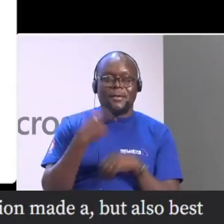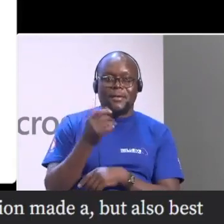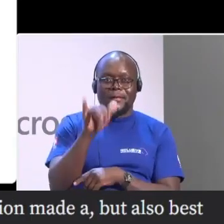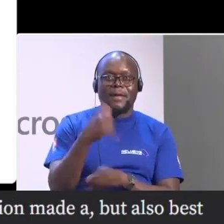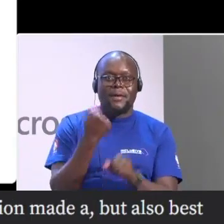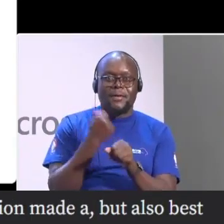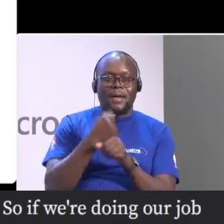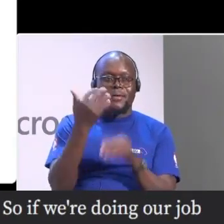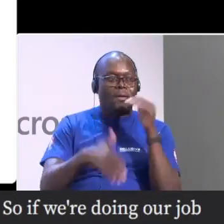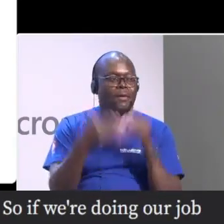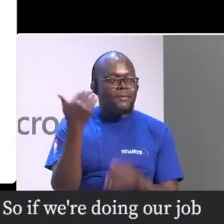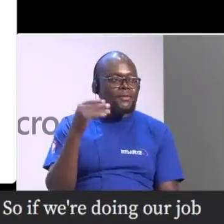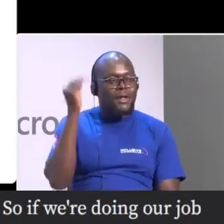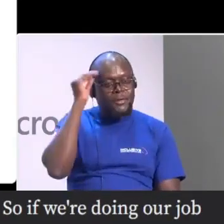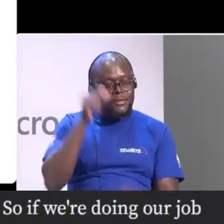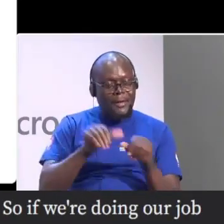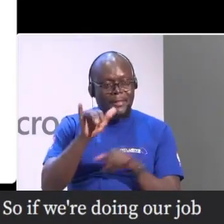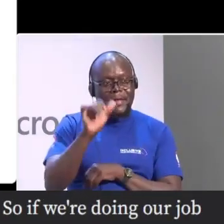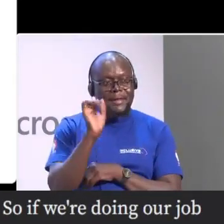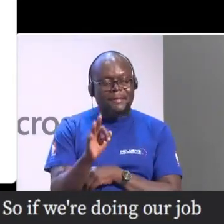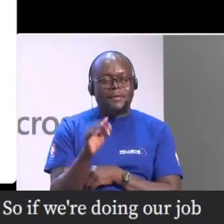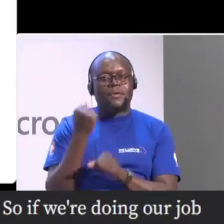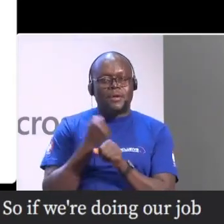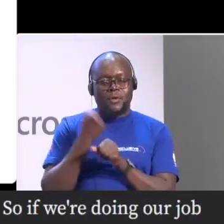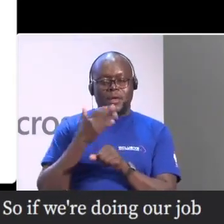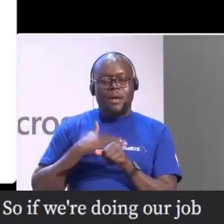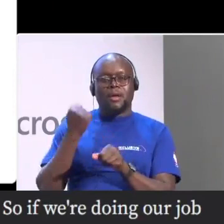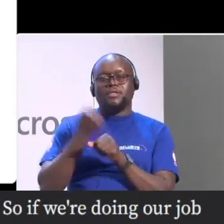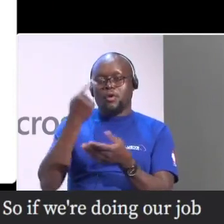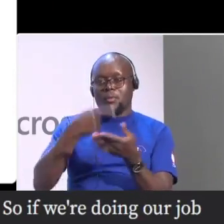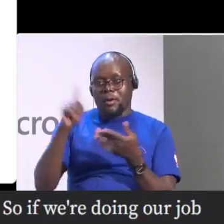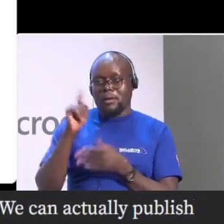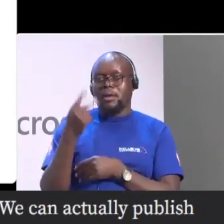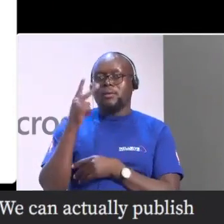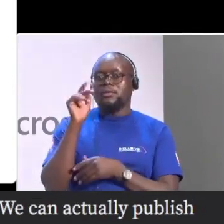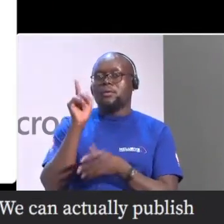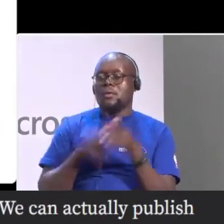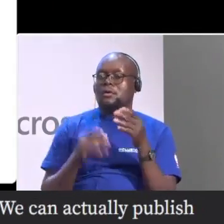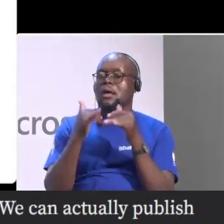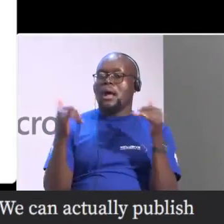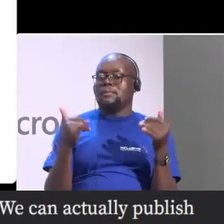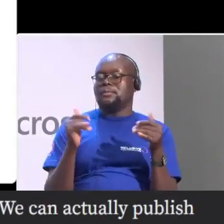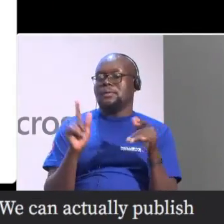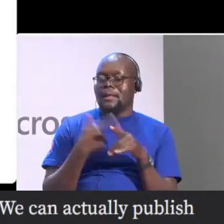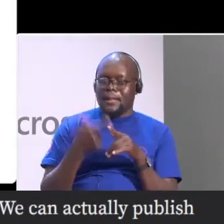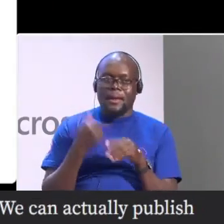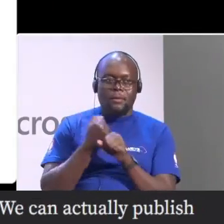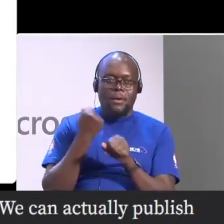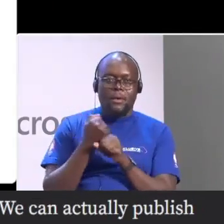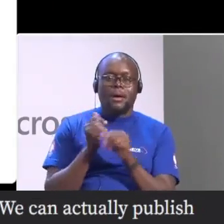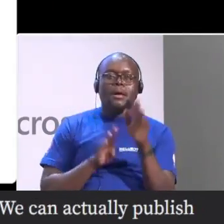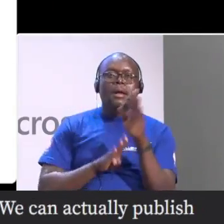can do professional education around that. And if we're doing our job correctly, we will see where those gaps are. And we will develop